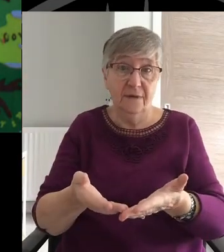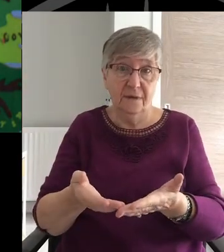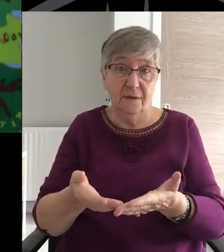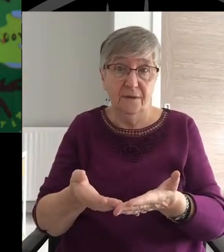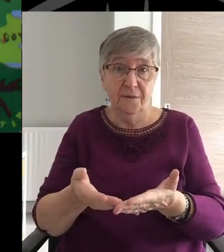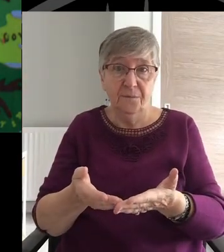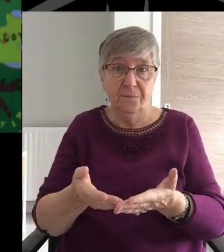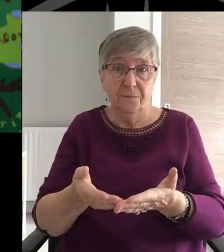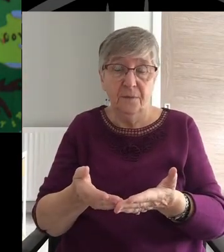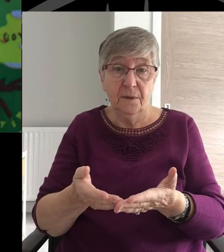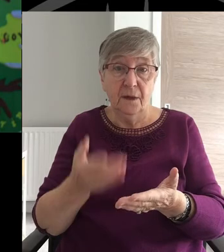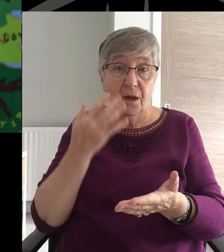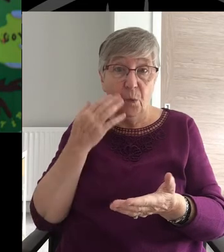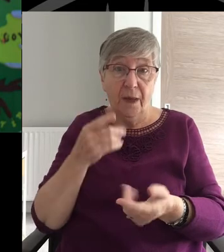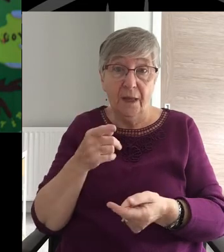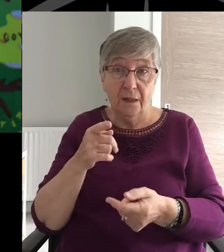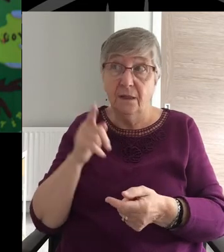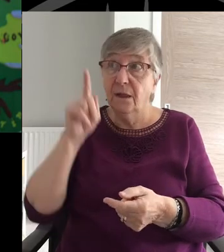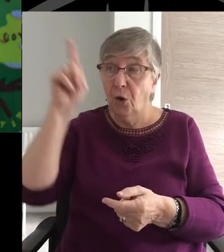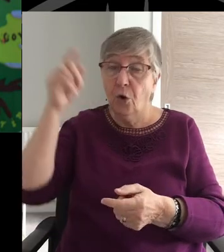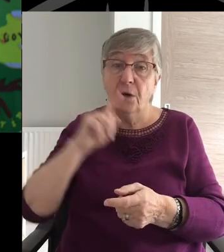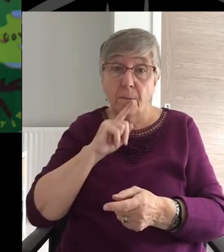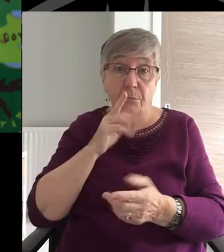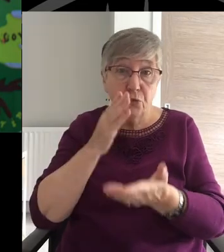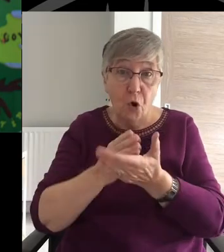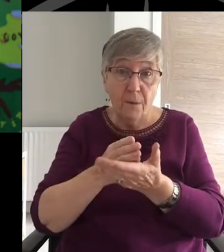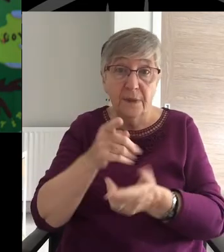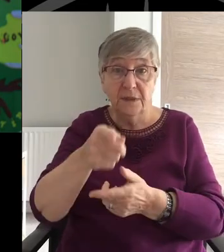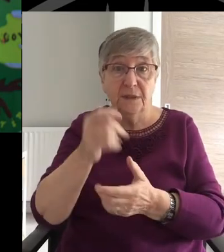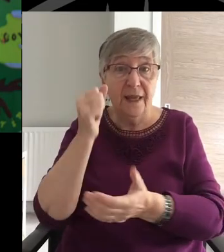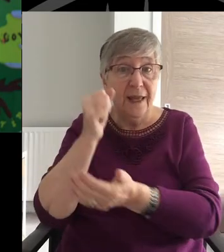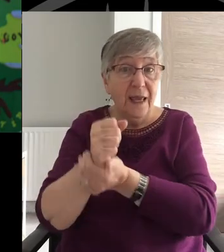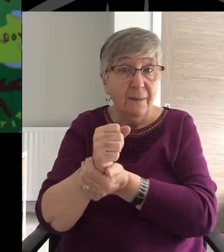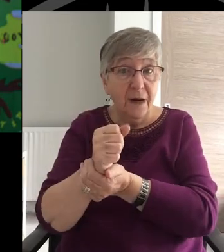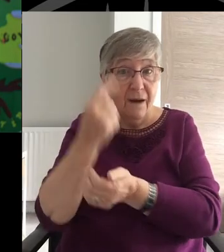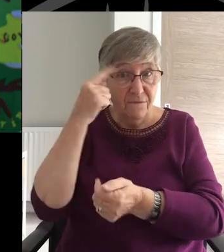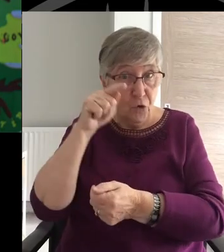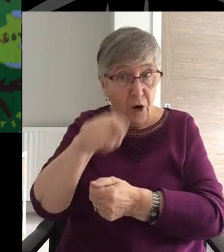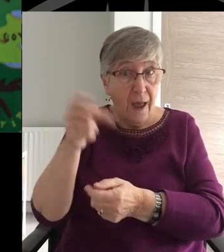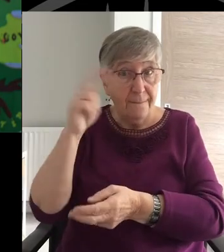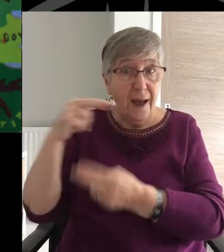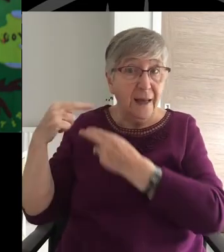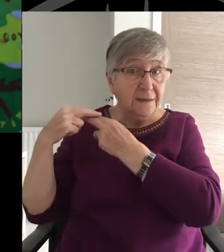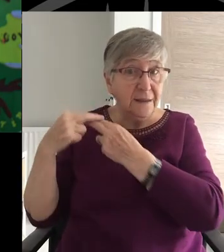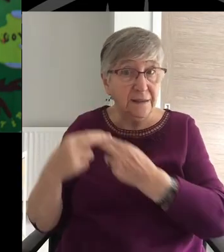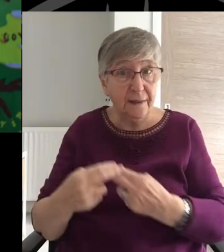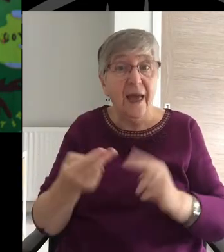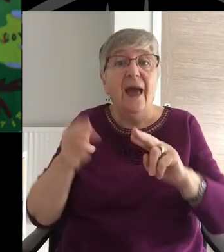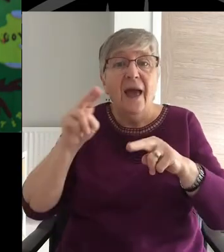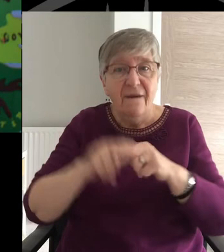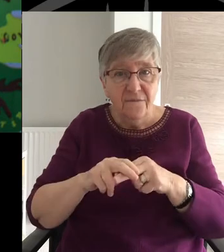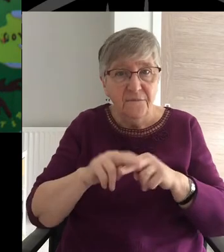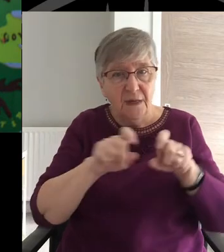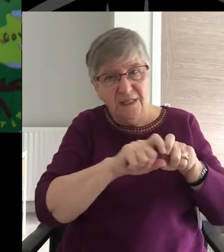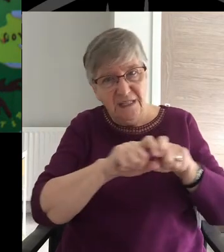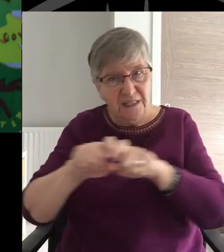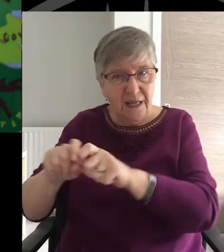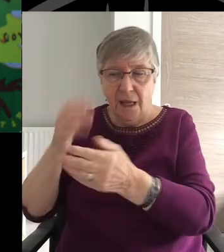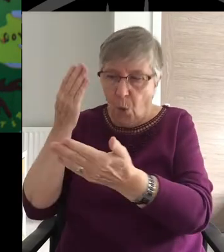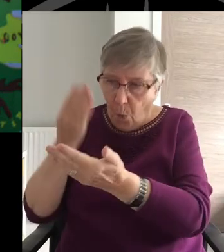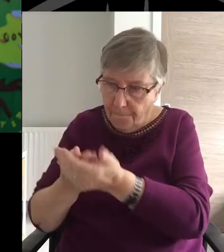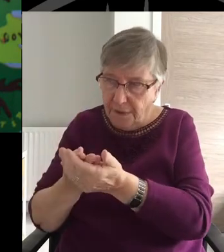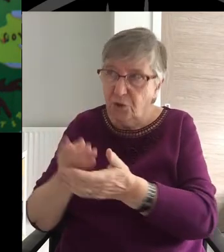And while he was promised it for him and his descendants, it was while they remained obedient to the Lord, and this